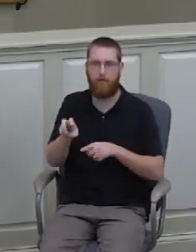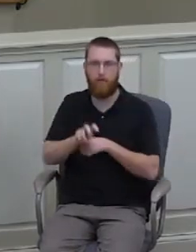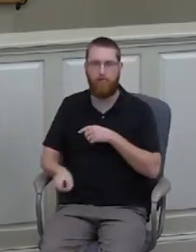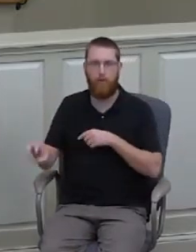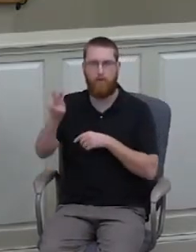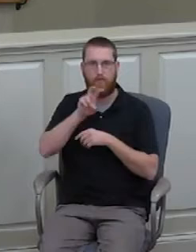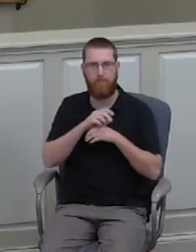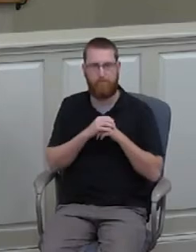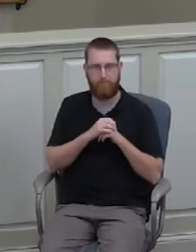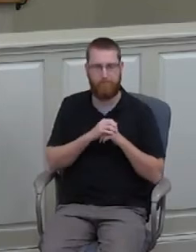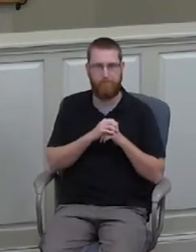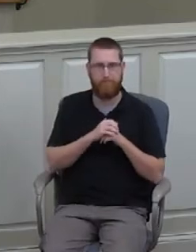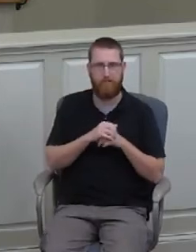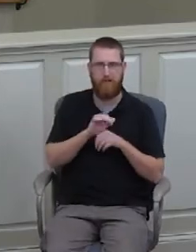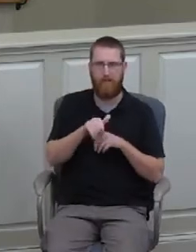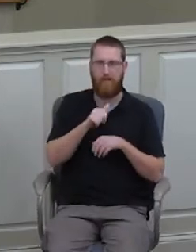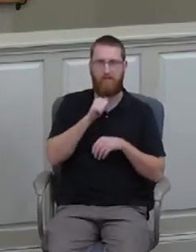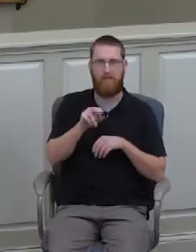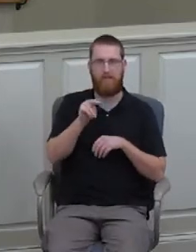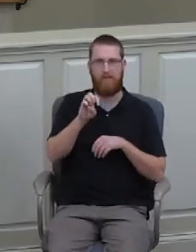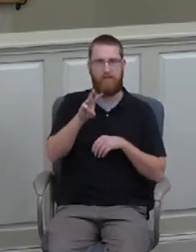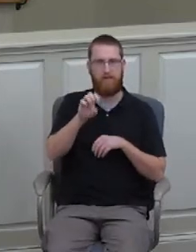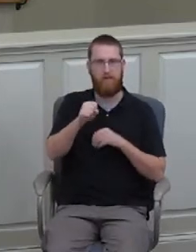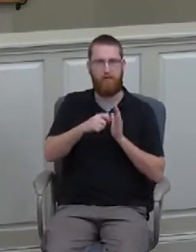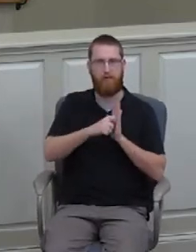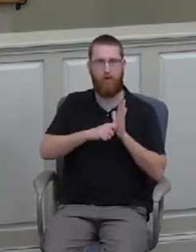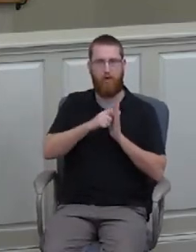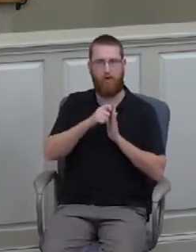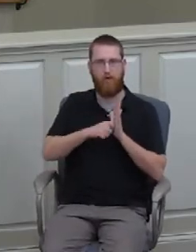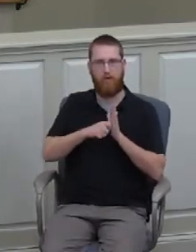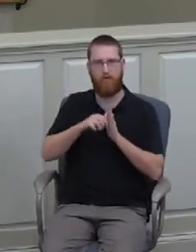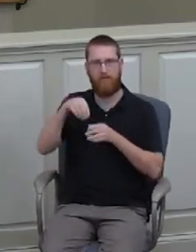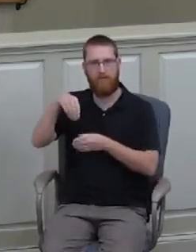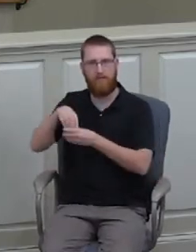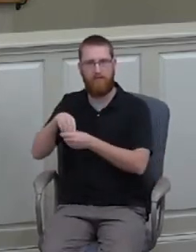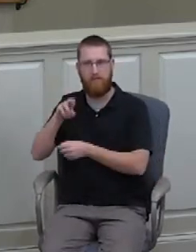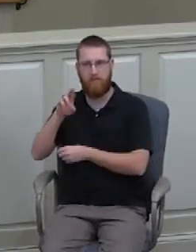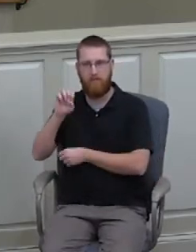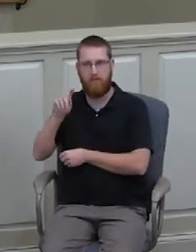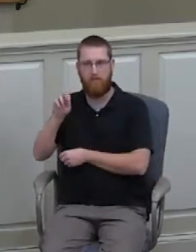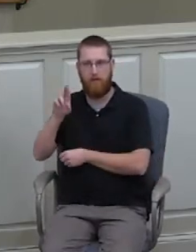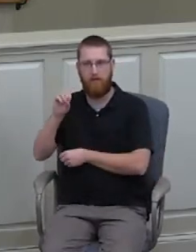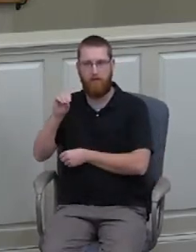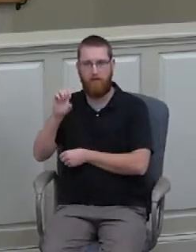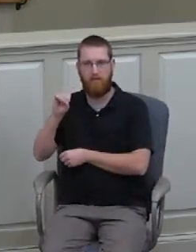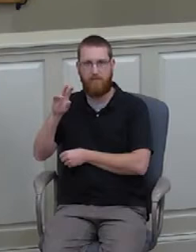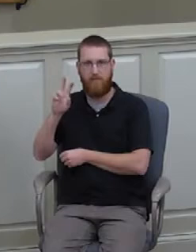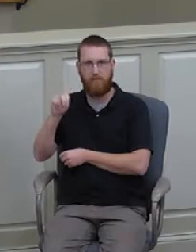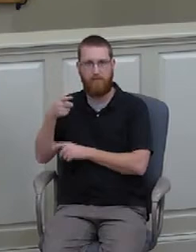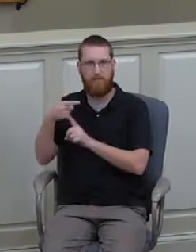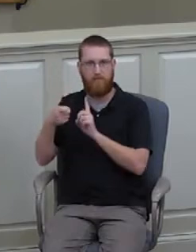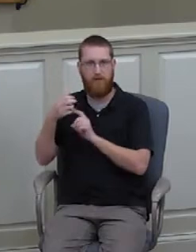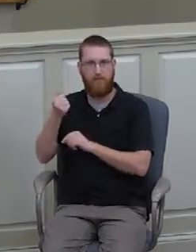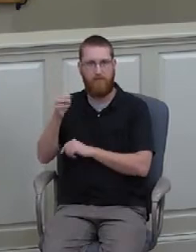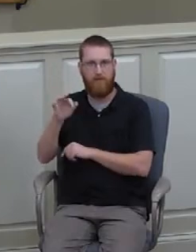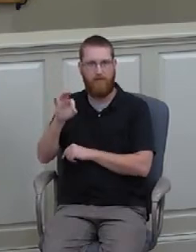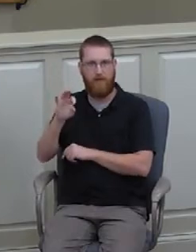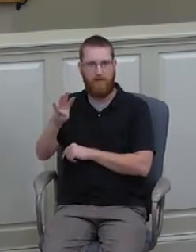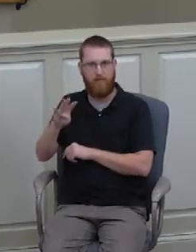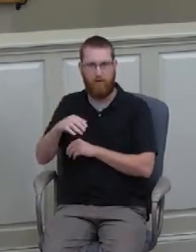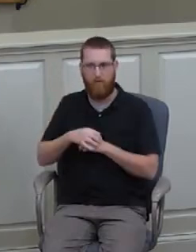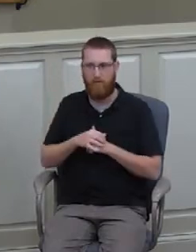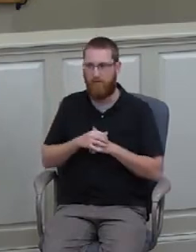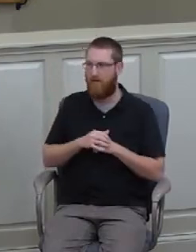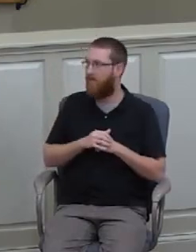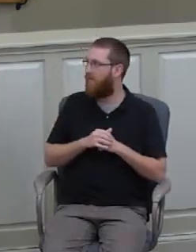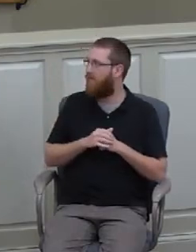attractions. That was not a news article. That was in the retro section from 1994. So in 1994... Now,